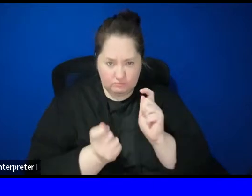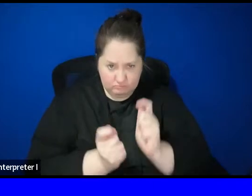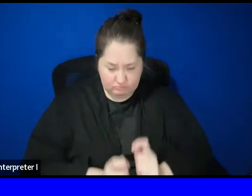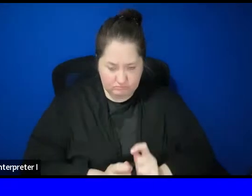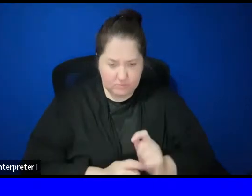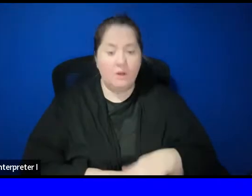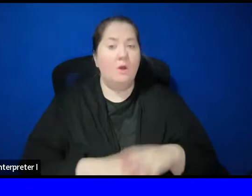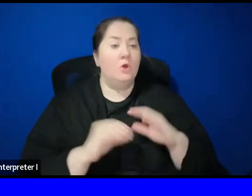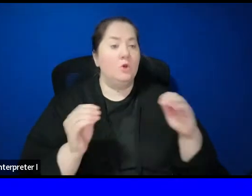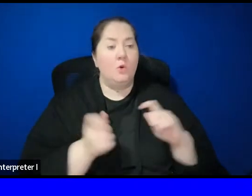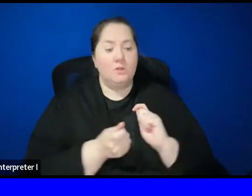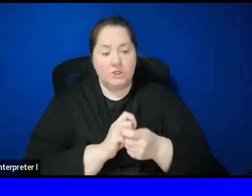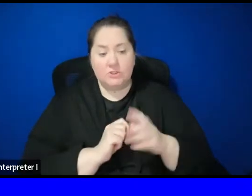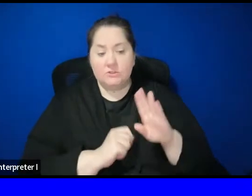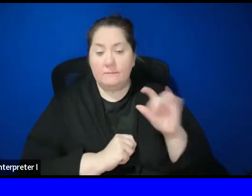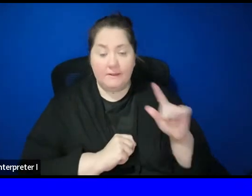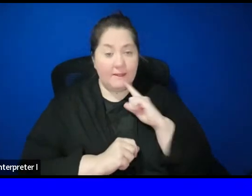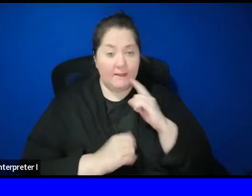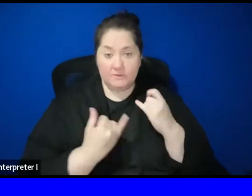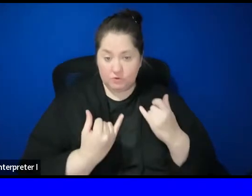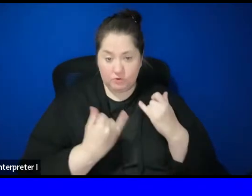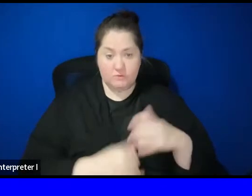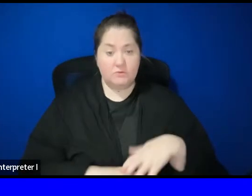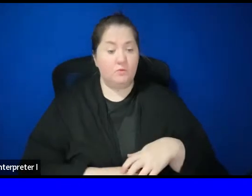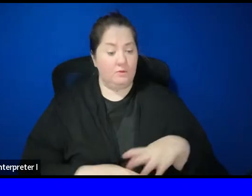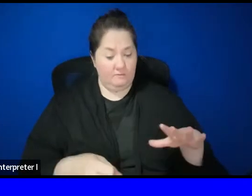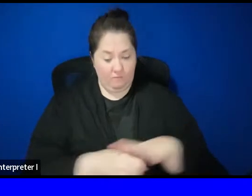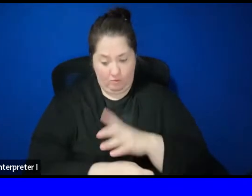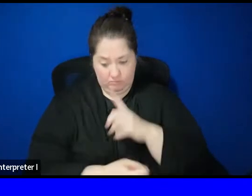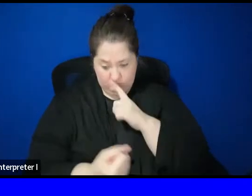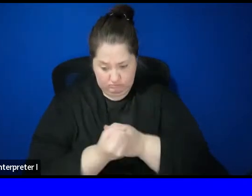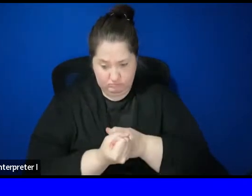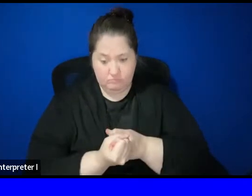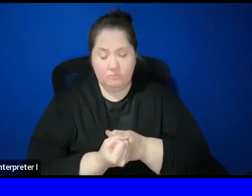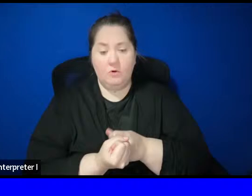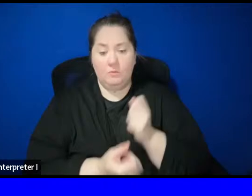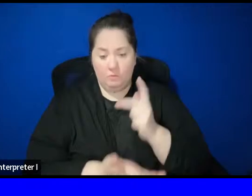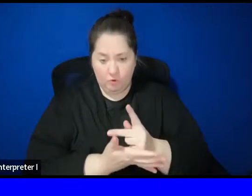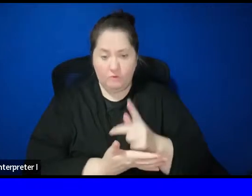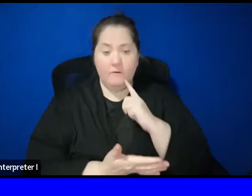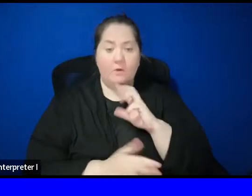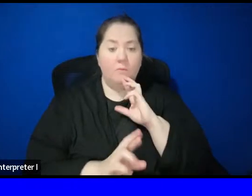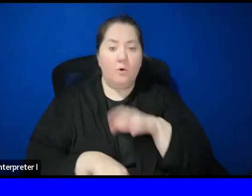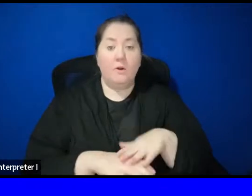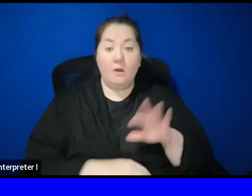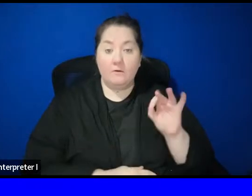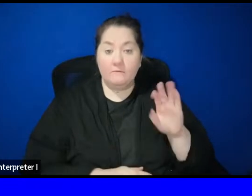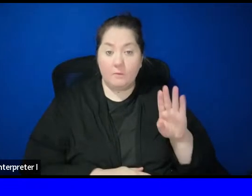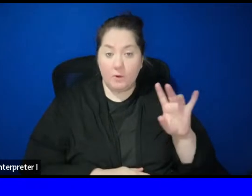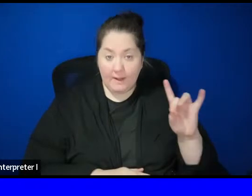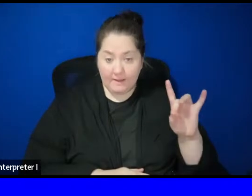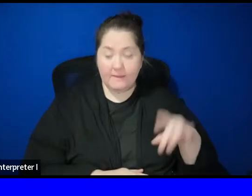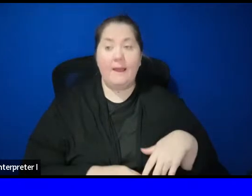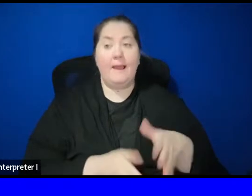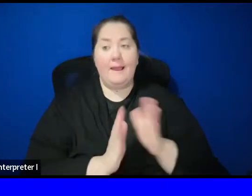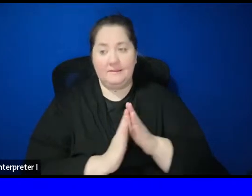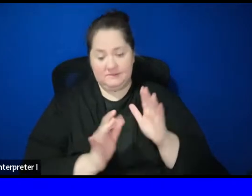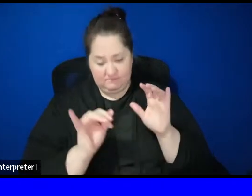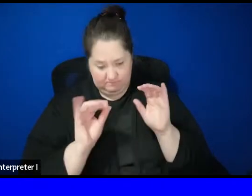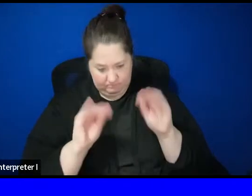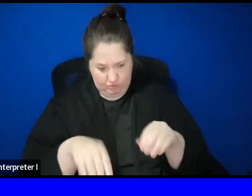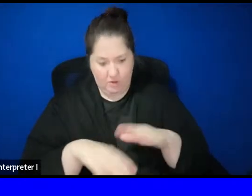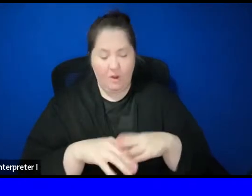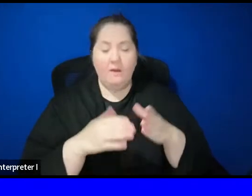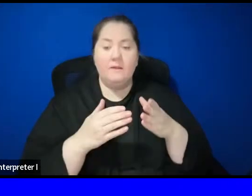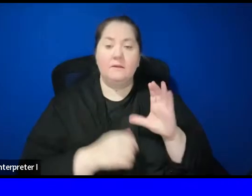no changes to the bill as introduced. The committee voted unanimously to approve the committee print and report on February 8th. I ask that this measure be placed on the